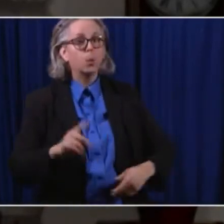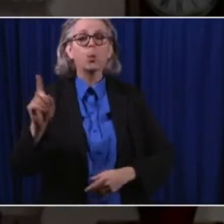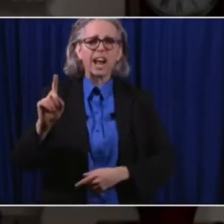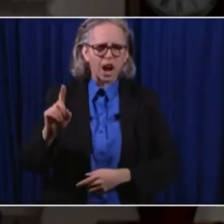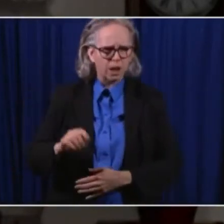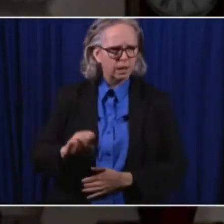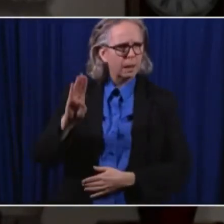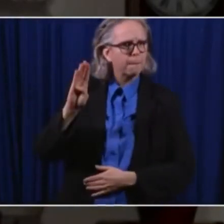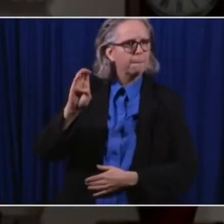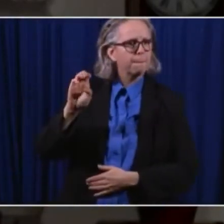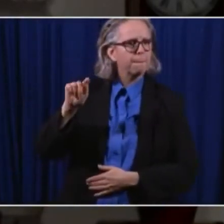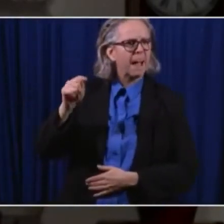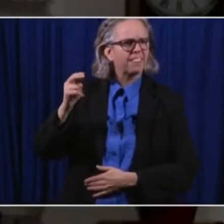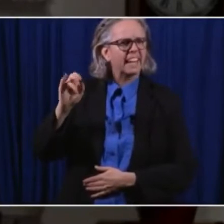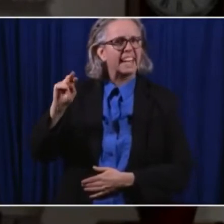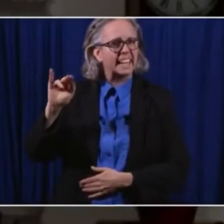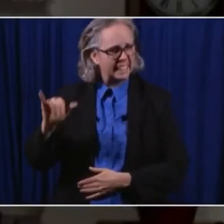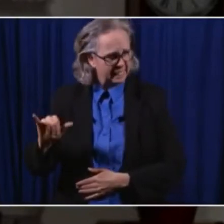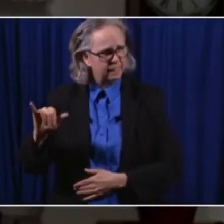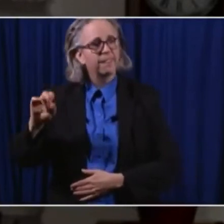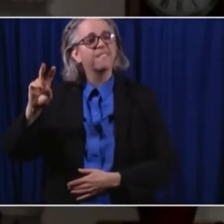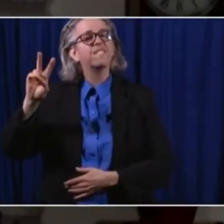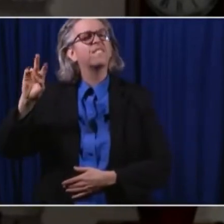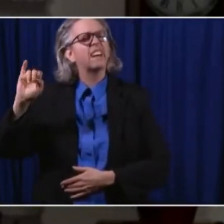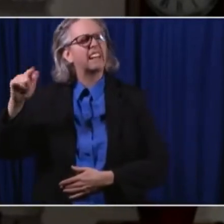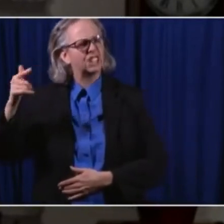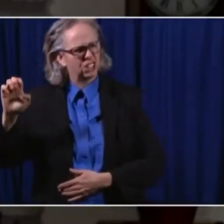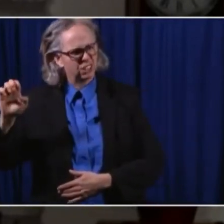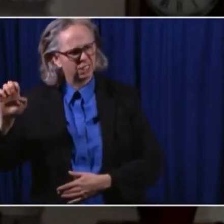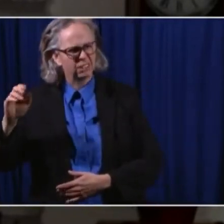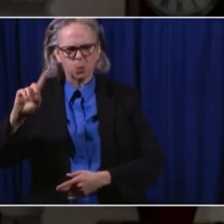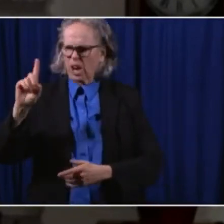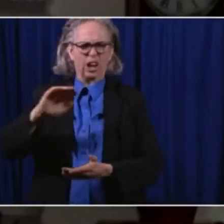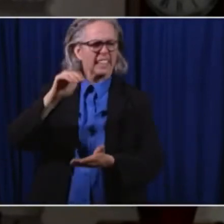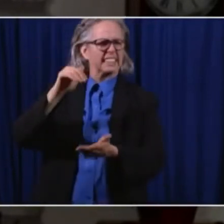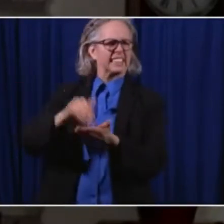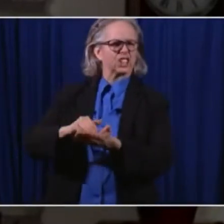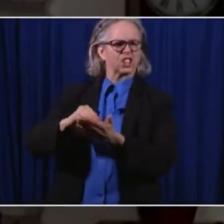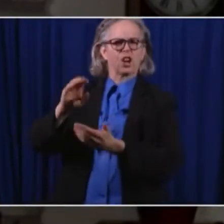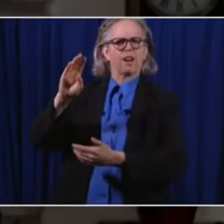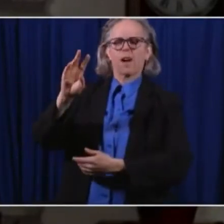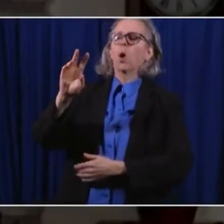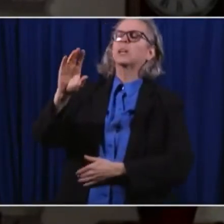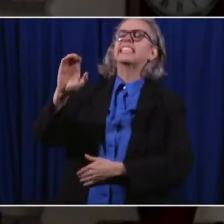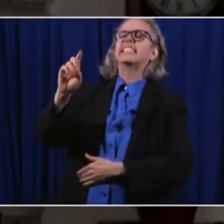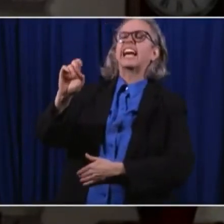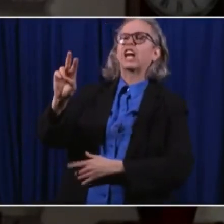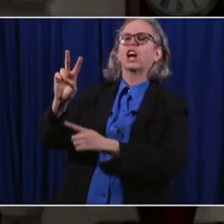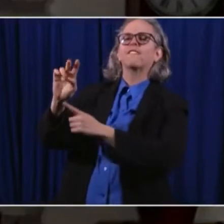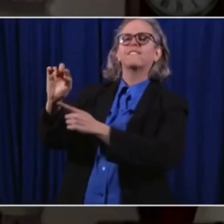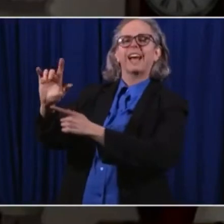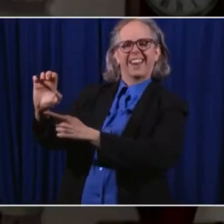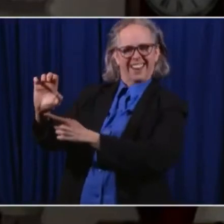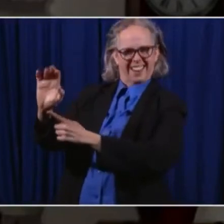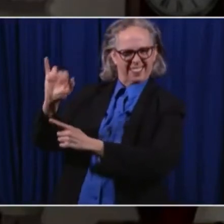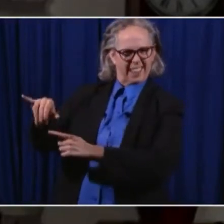in Centerville. And there you guys are. Jess, how are you? I'm good. How are